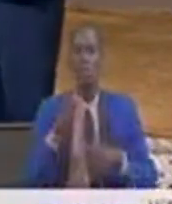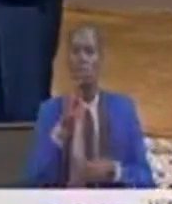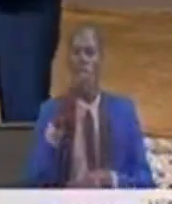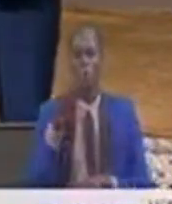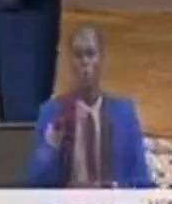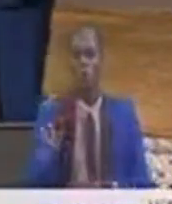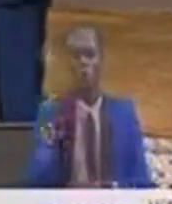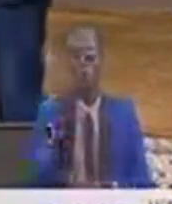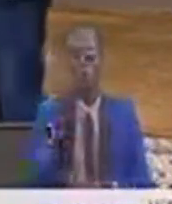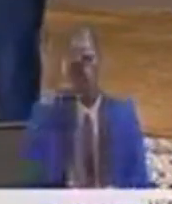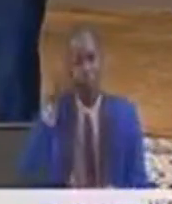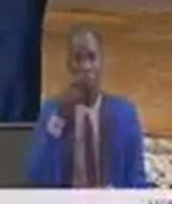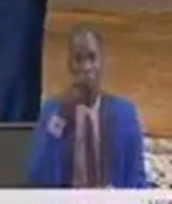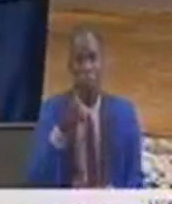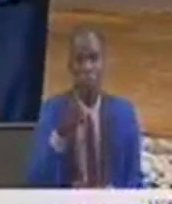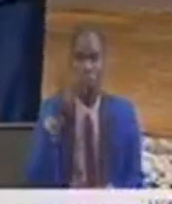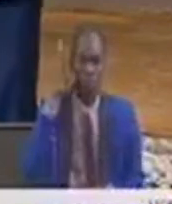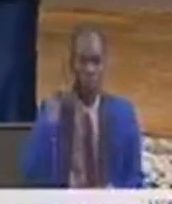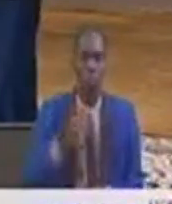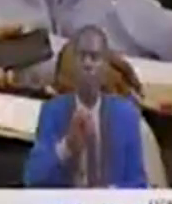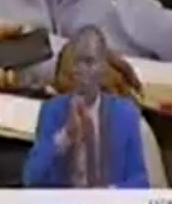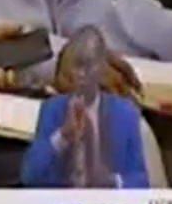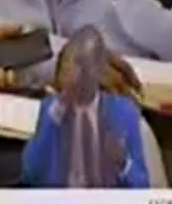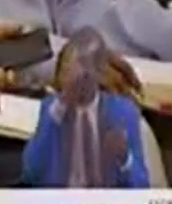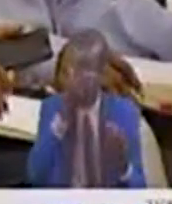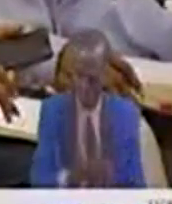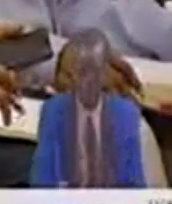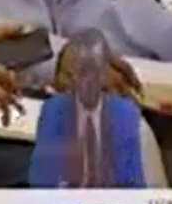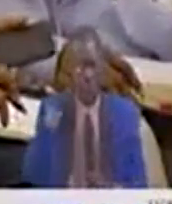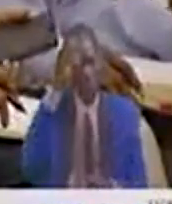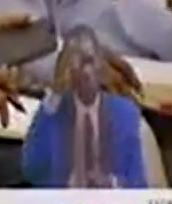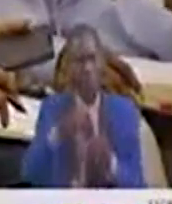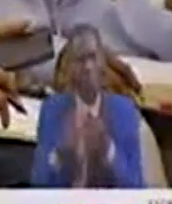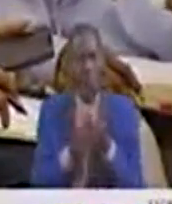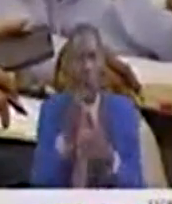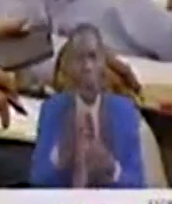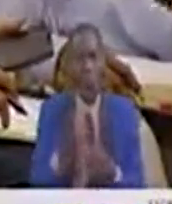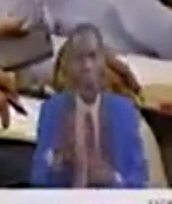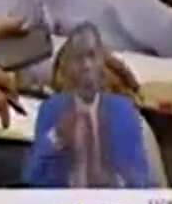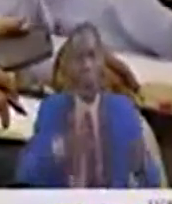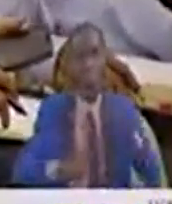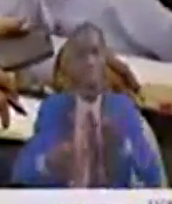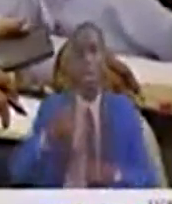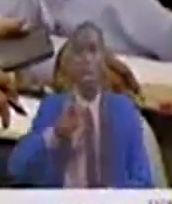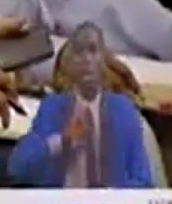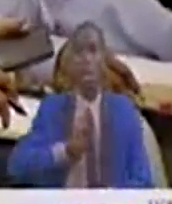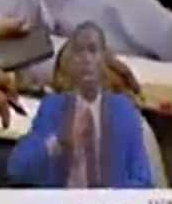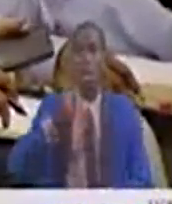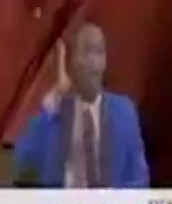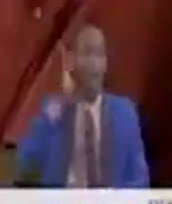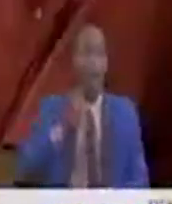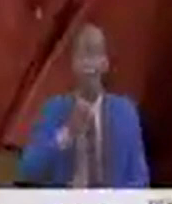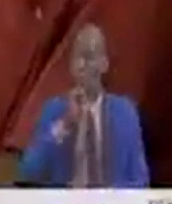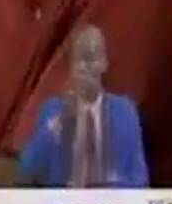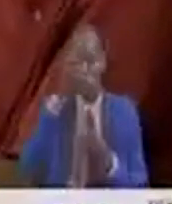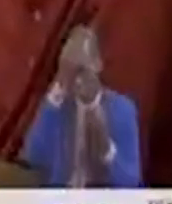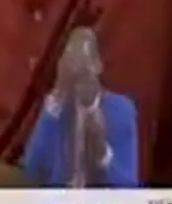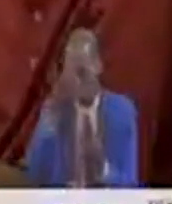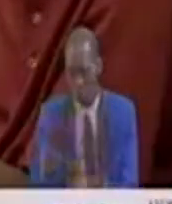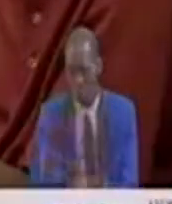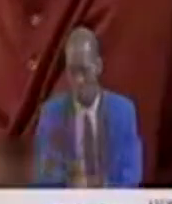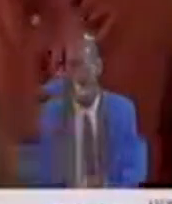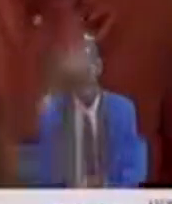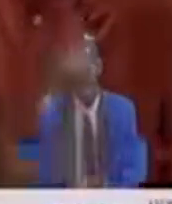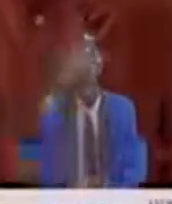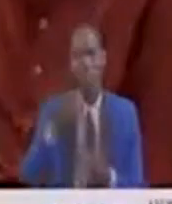Satan. You will not obey Satan. I will not obey Satan. Look